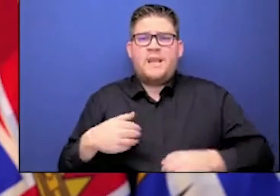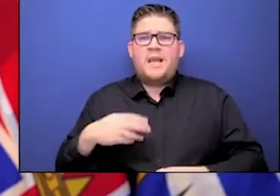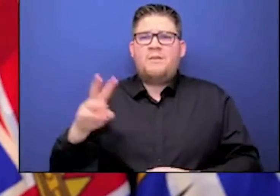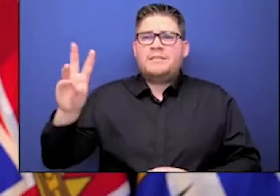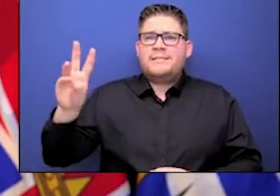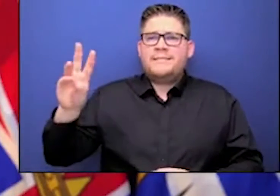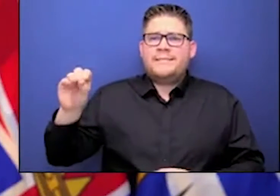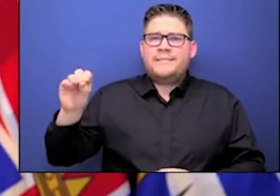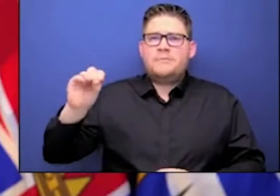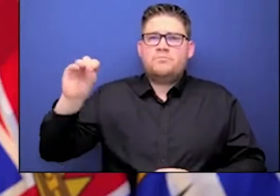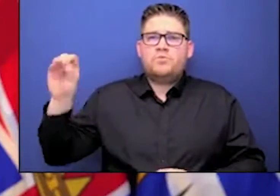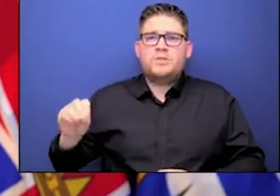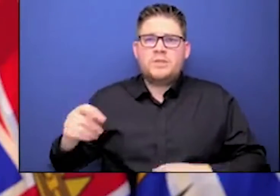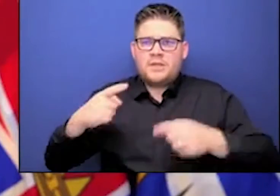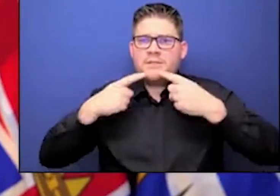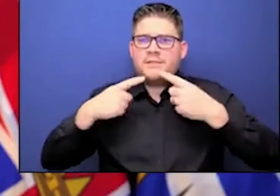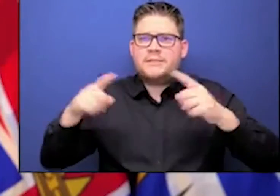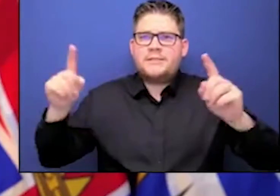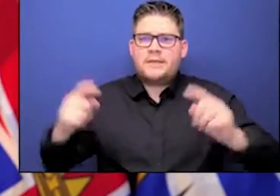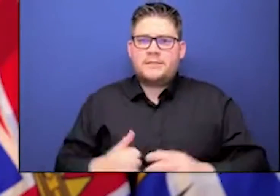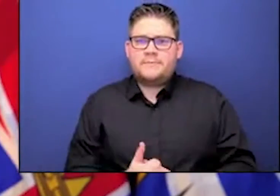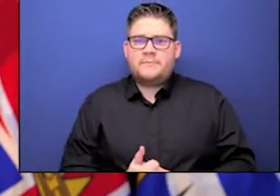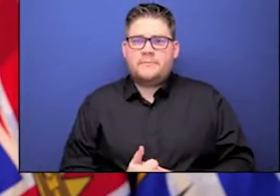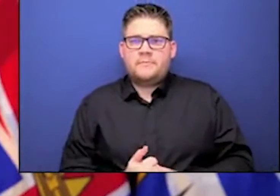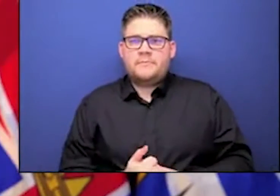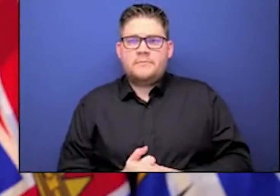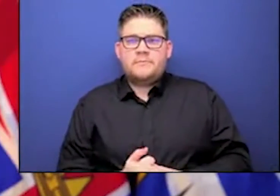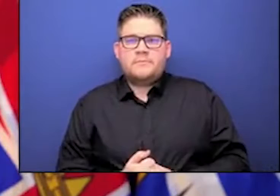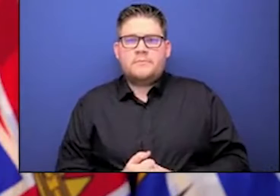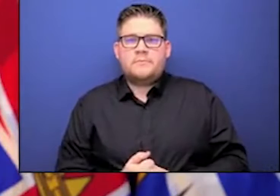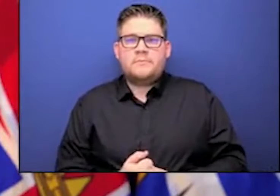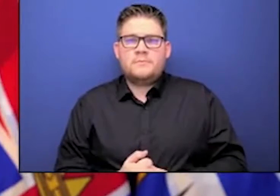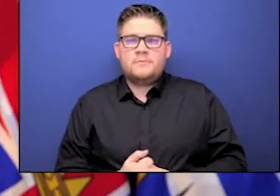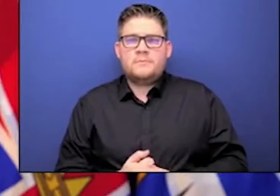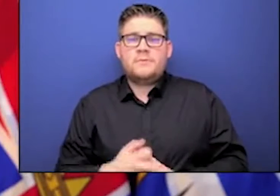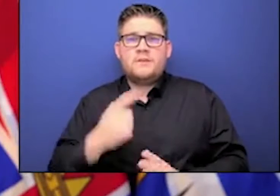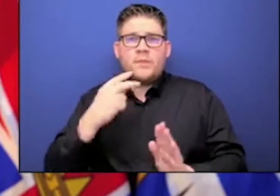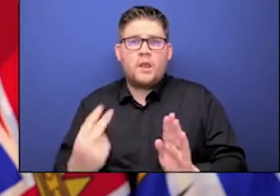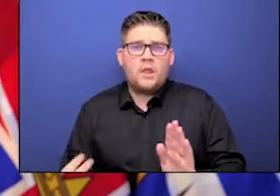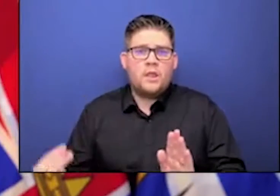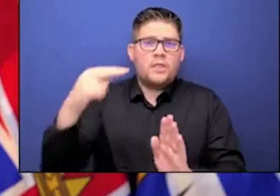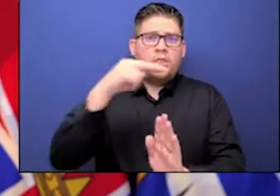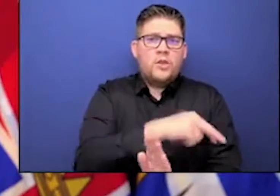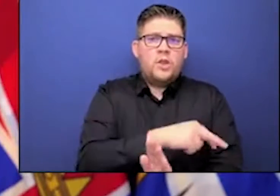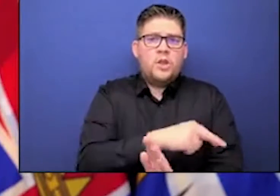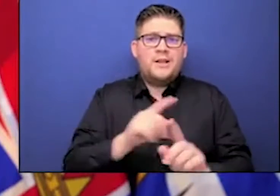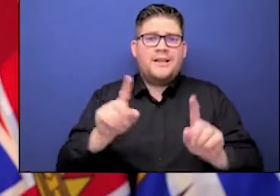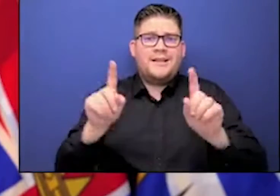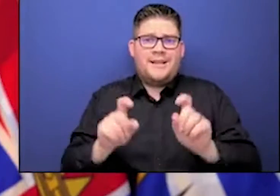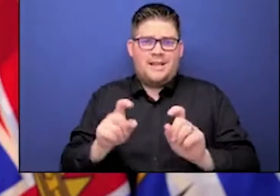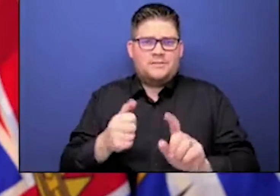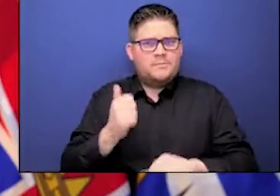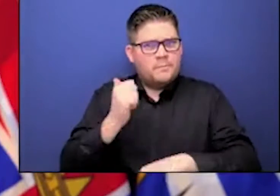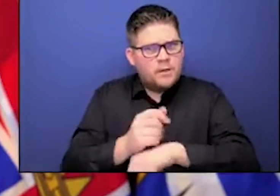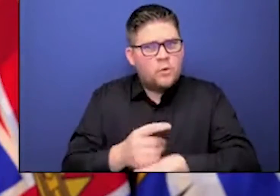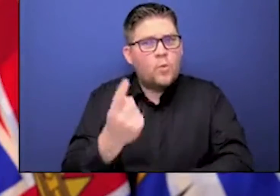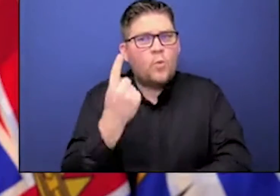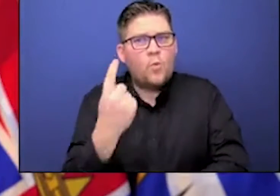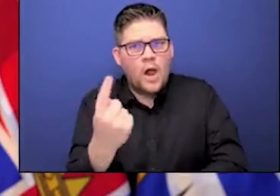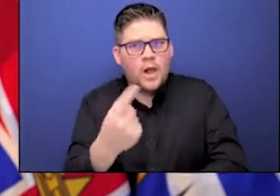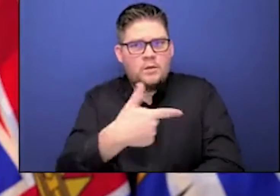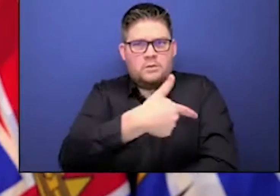different arms of the trial, they did a single-dose arm, and the prevention, the effectiveness,